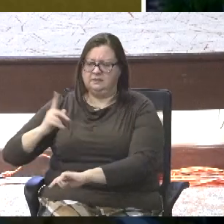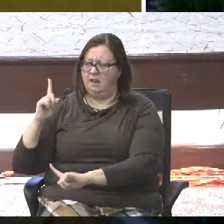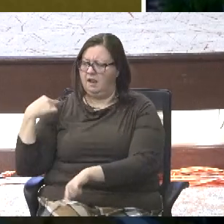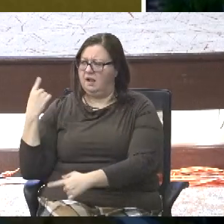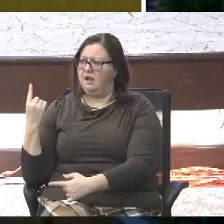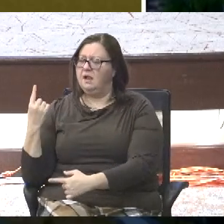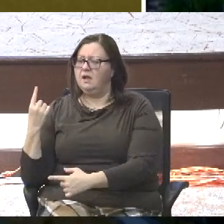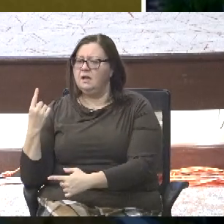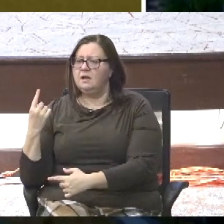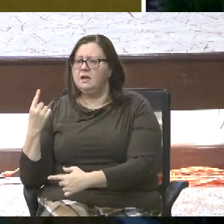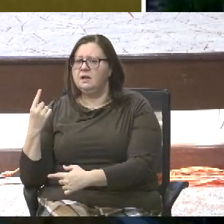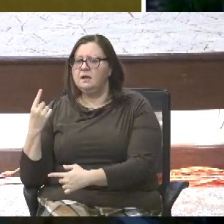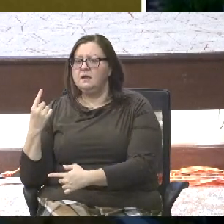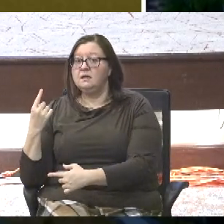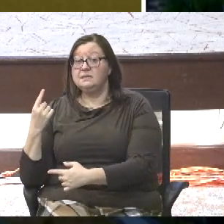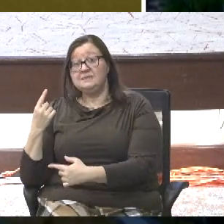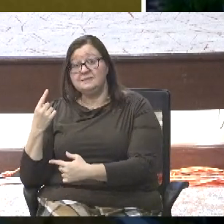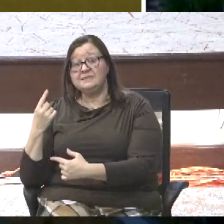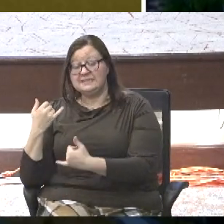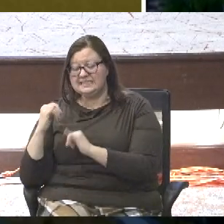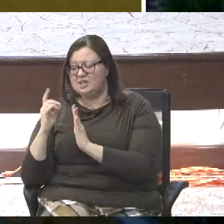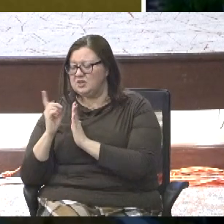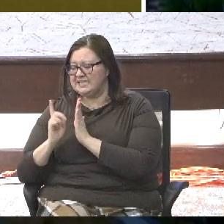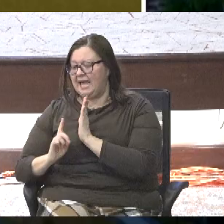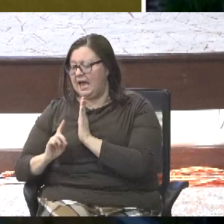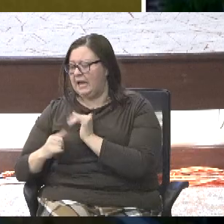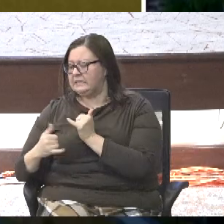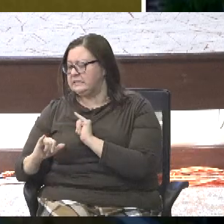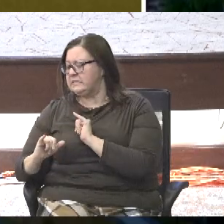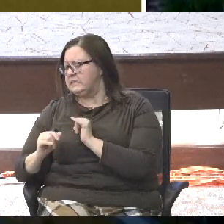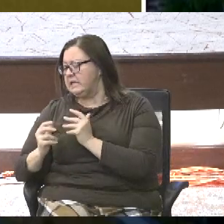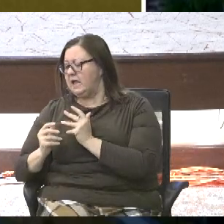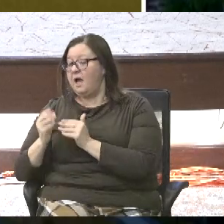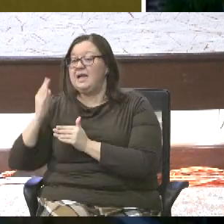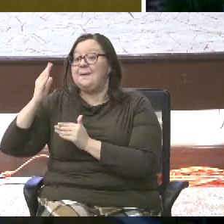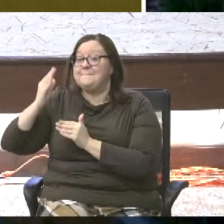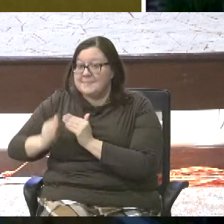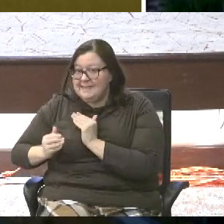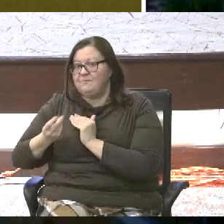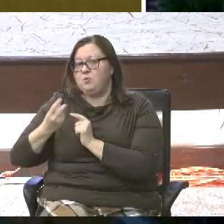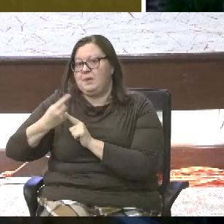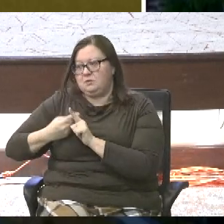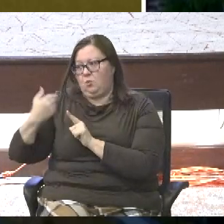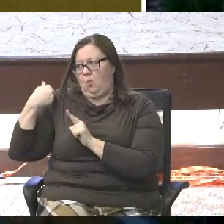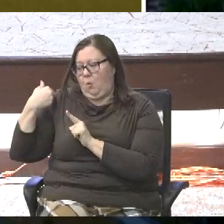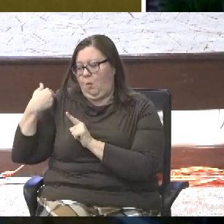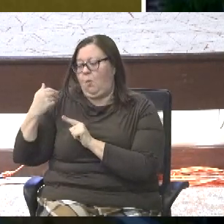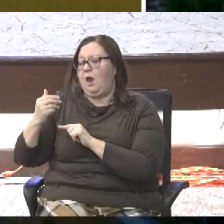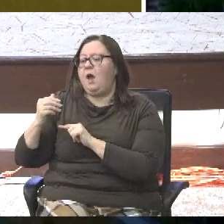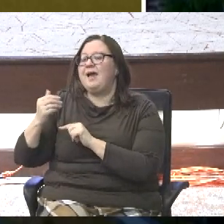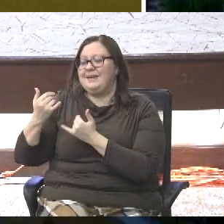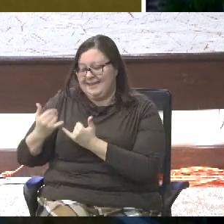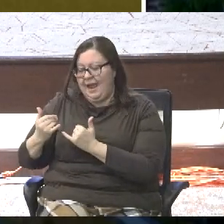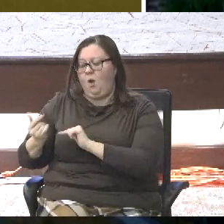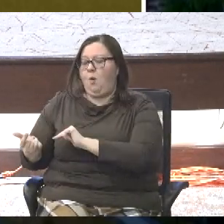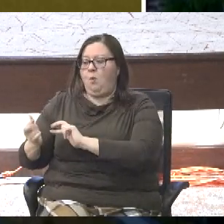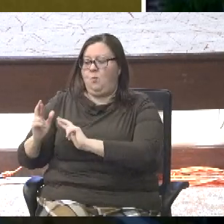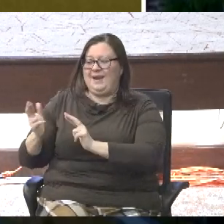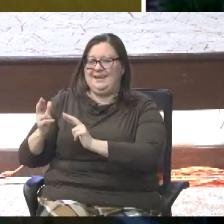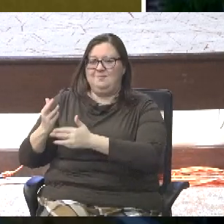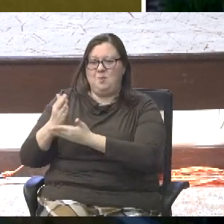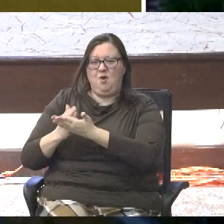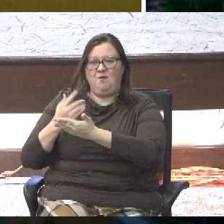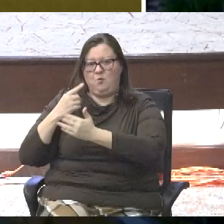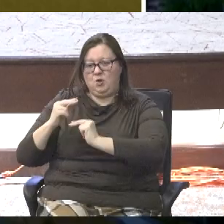currently under schematic design that was completed a couple months ago, and we're in the construction document phase.